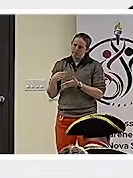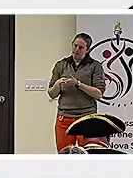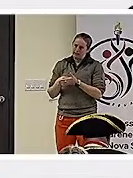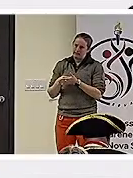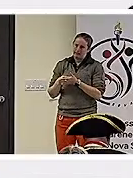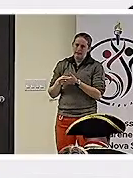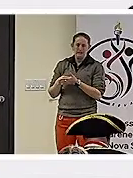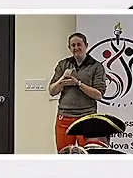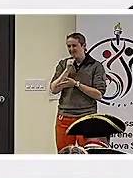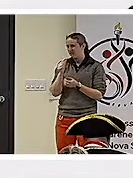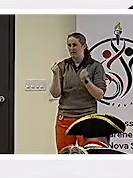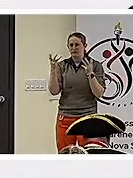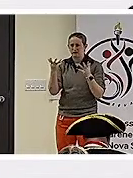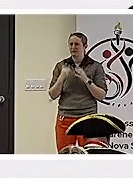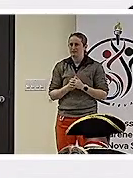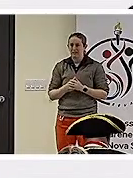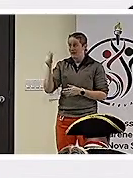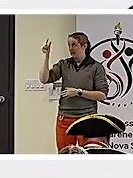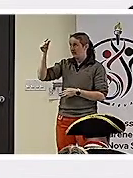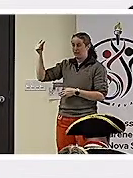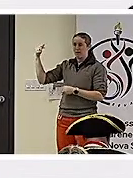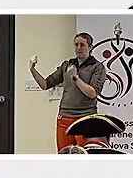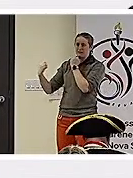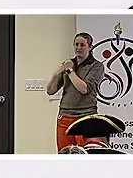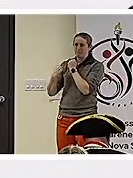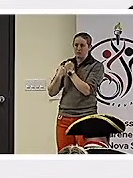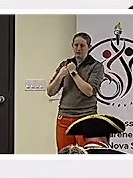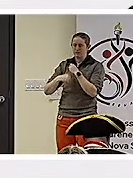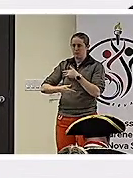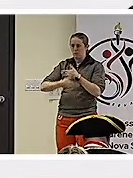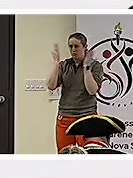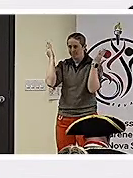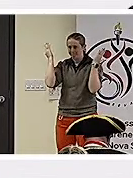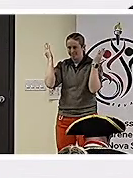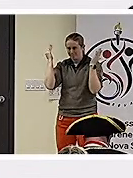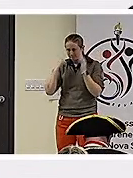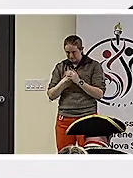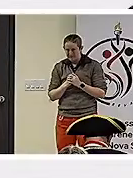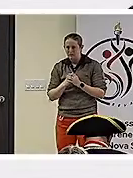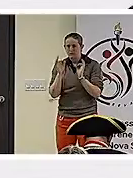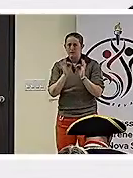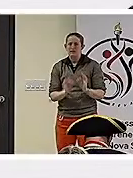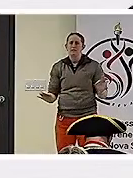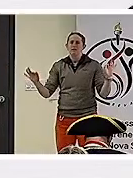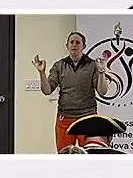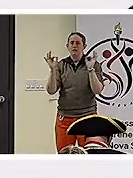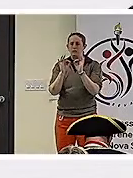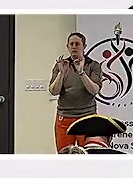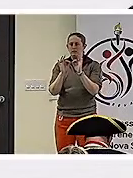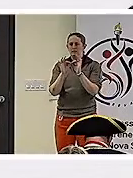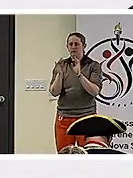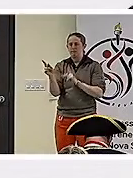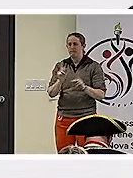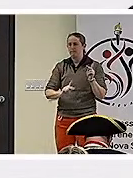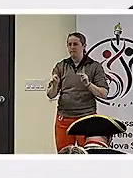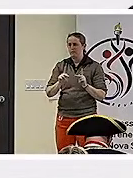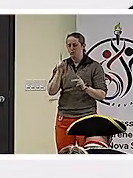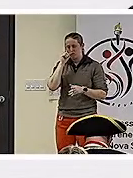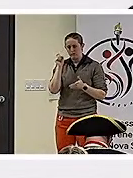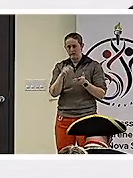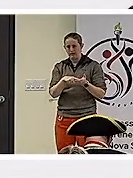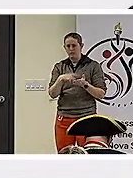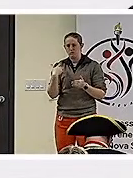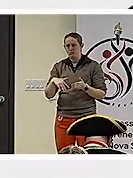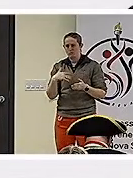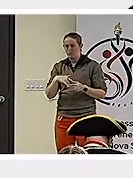have a lot of funding. We have no government funding, so it's very important for people to recognize how hard it is for a